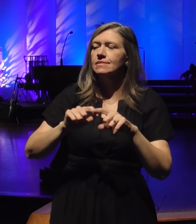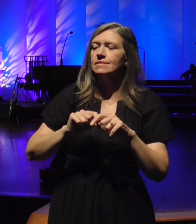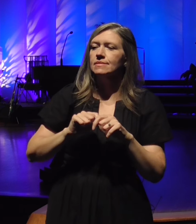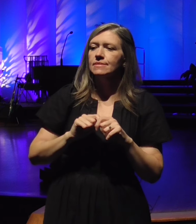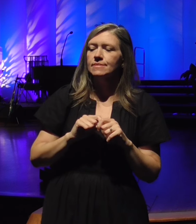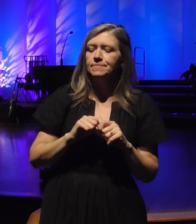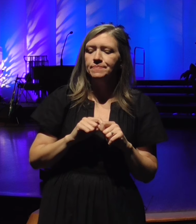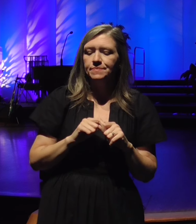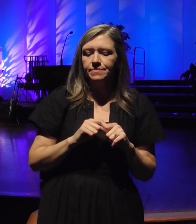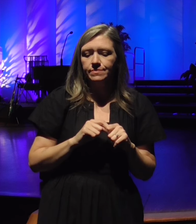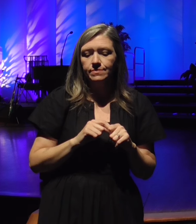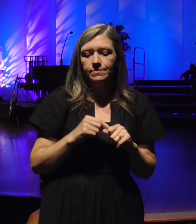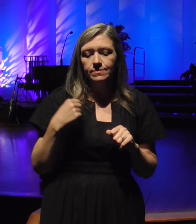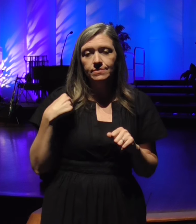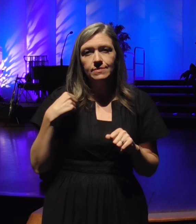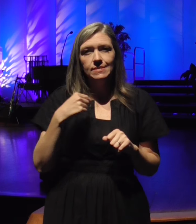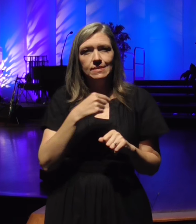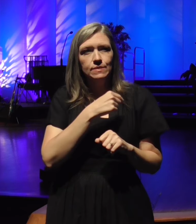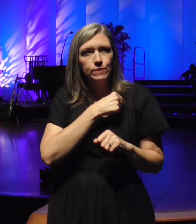Wash